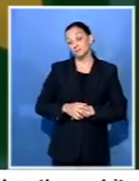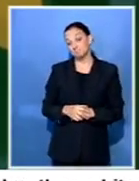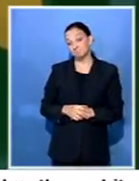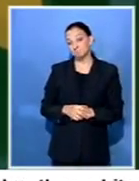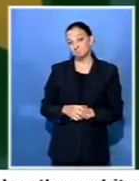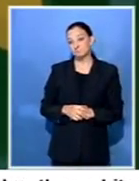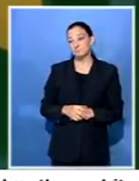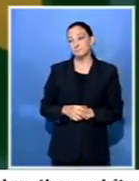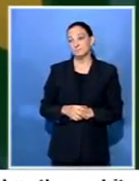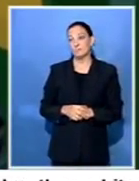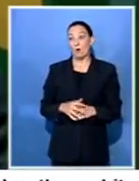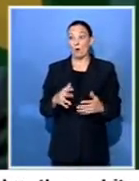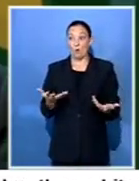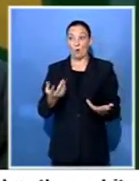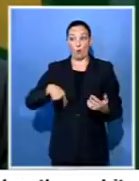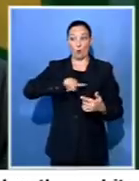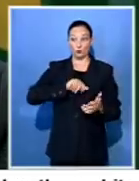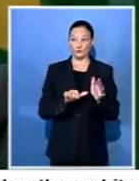ba rona na?